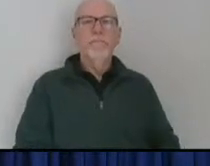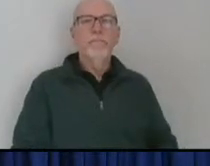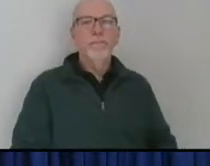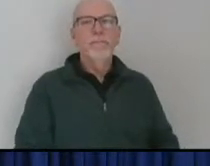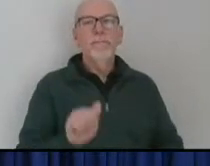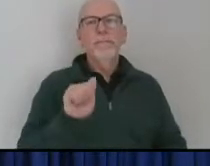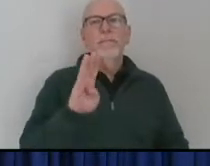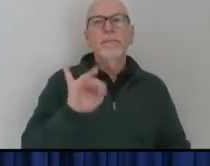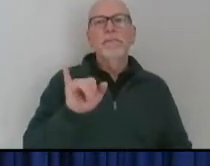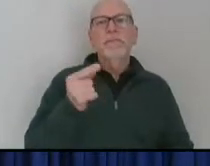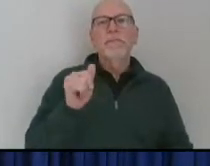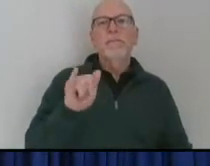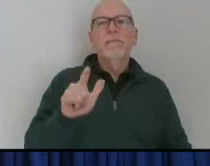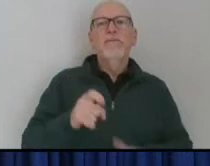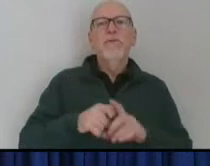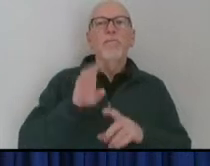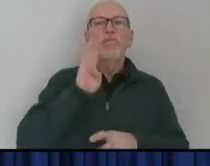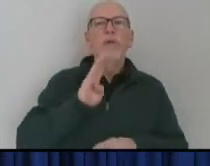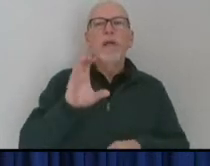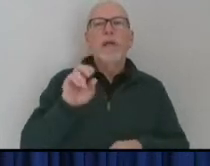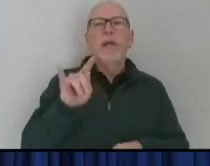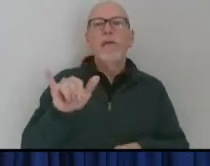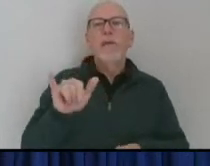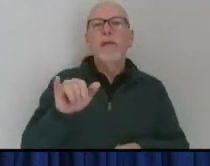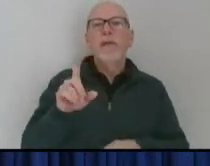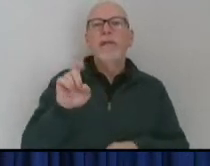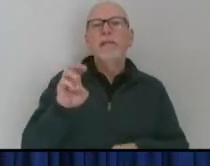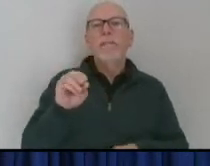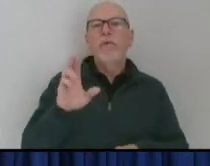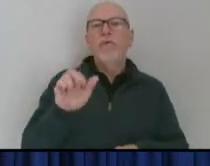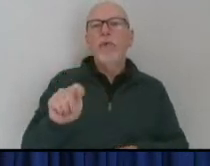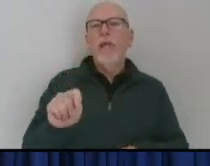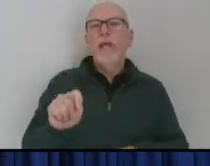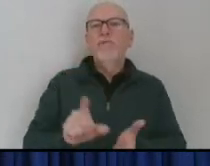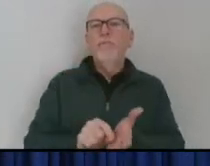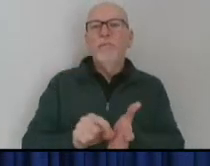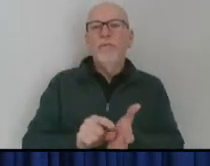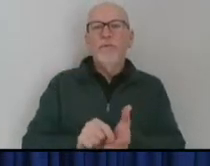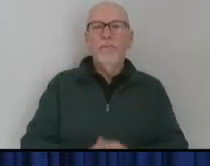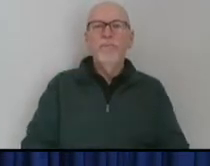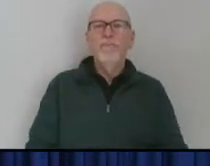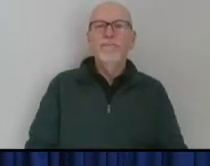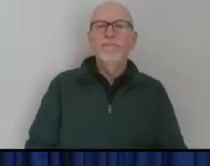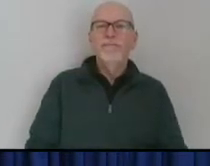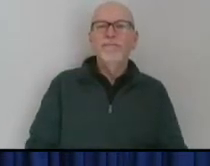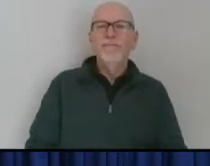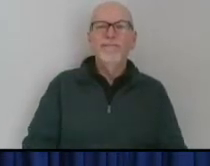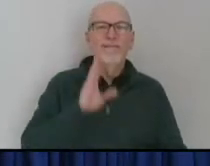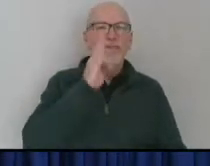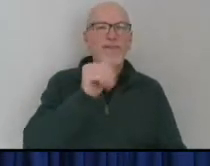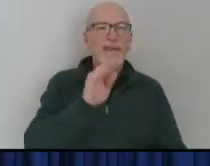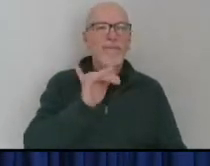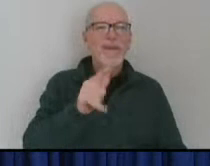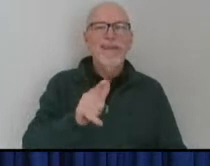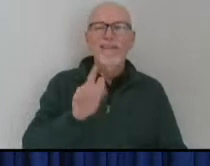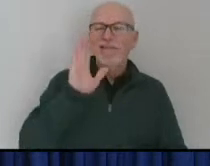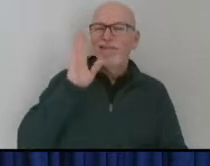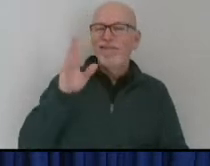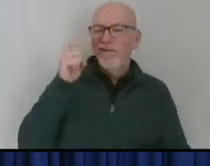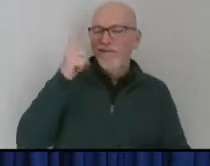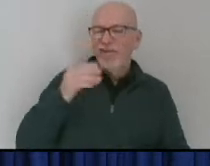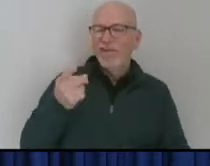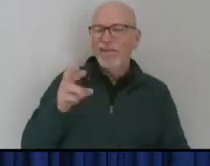Abigail with the Brown County Democrat newspaper. Afternoon, Abigail. Good afternoon, Governor, Dr.